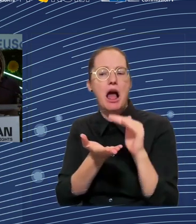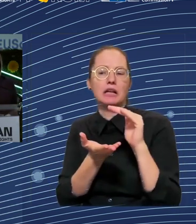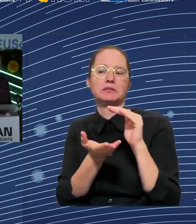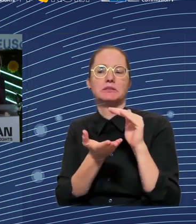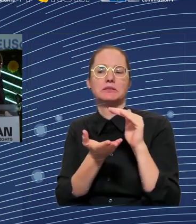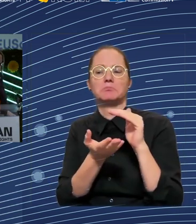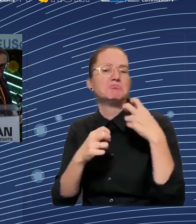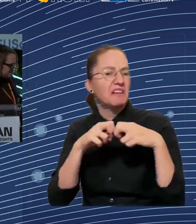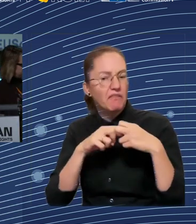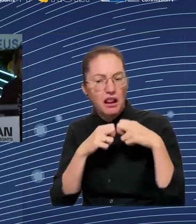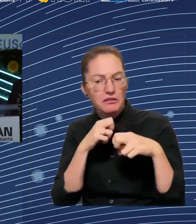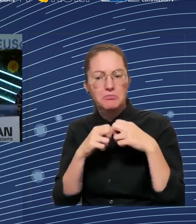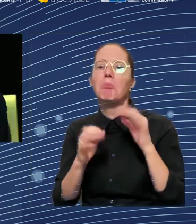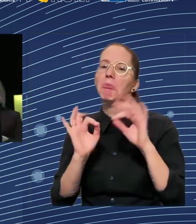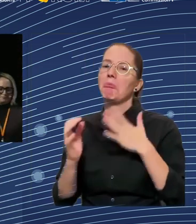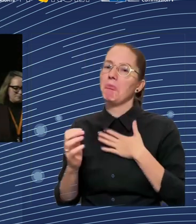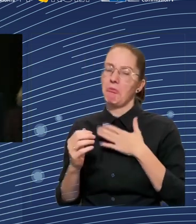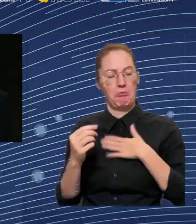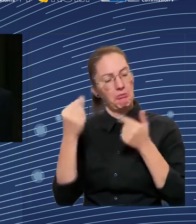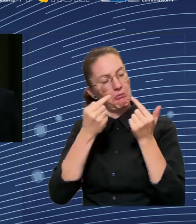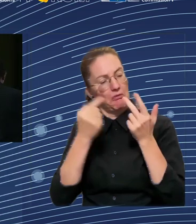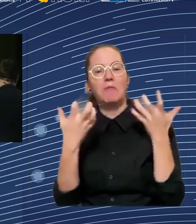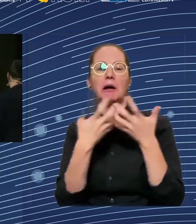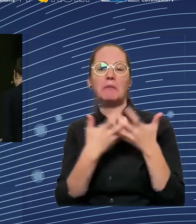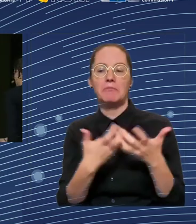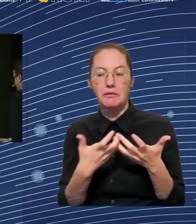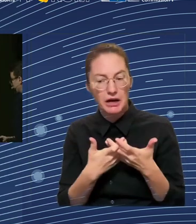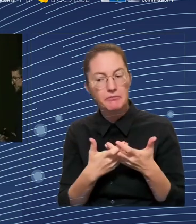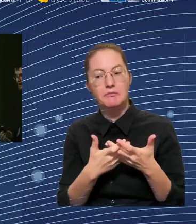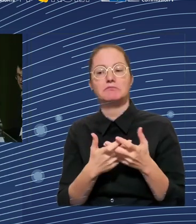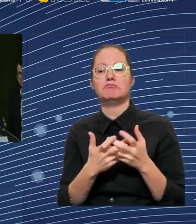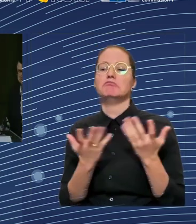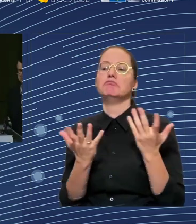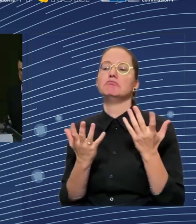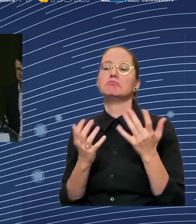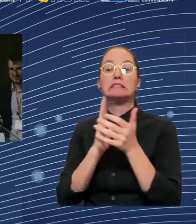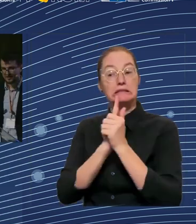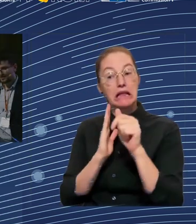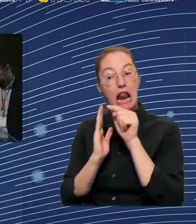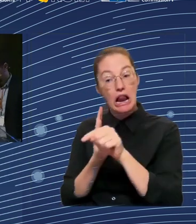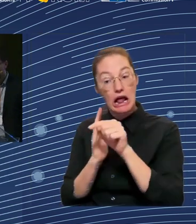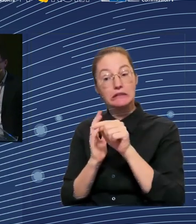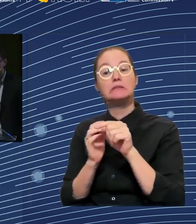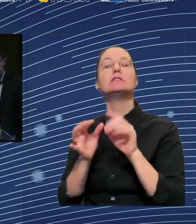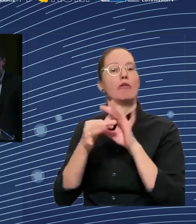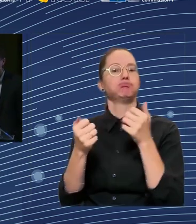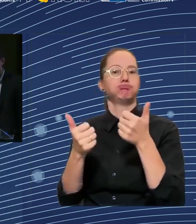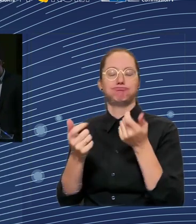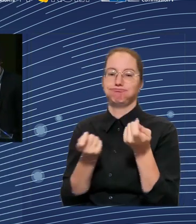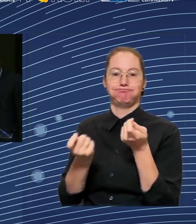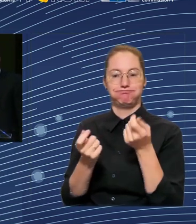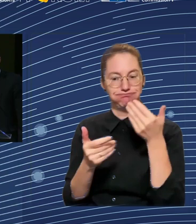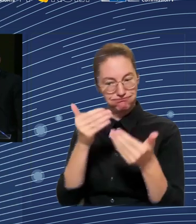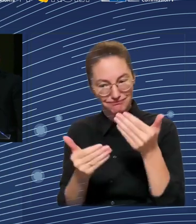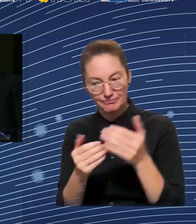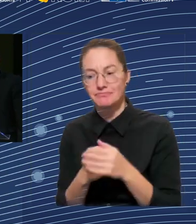rest of the presentation. Thank you, Nora. And I will jump straight into the next